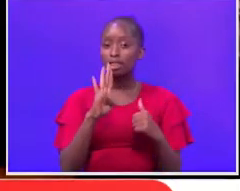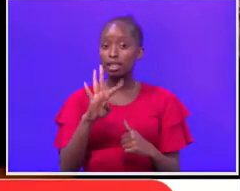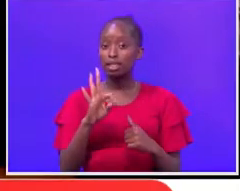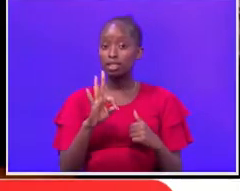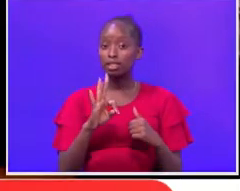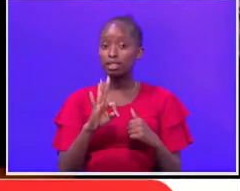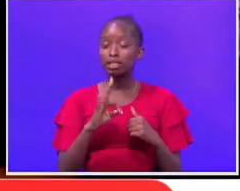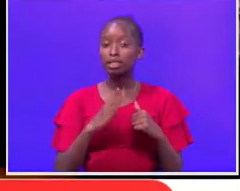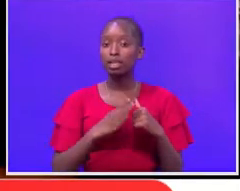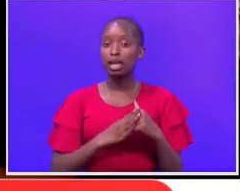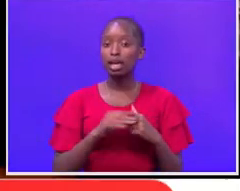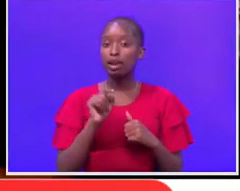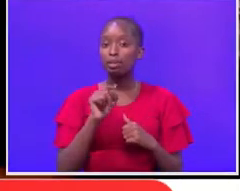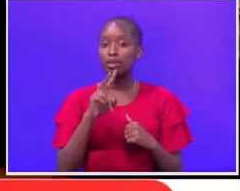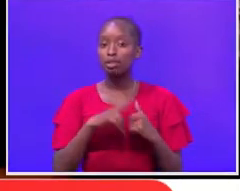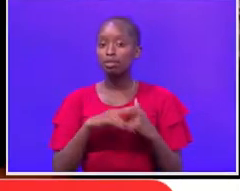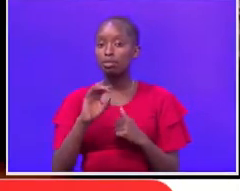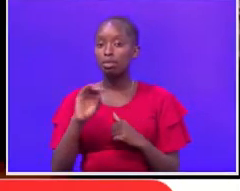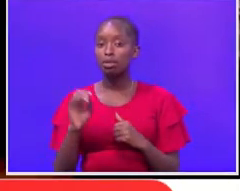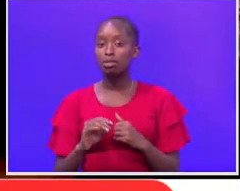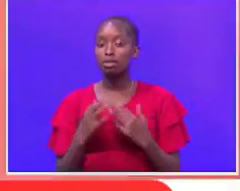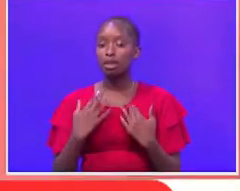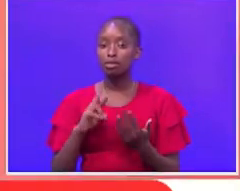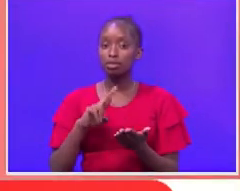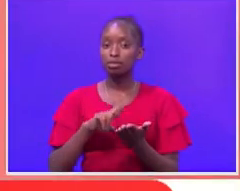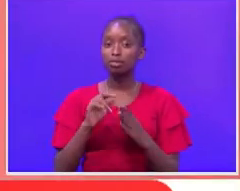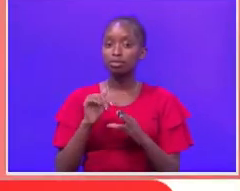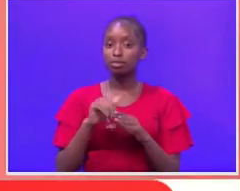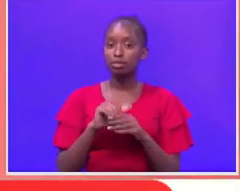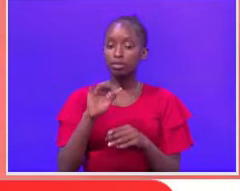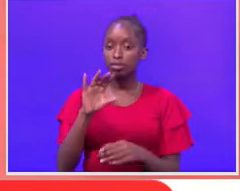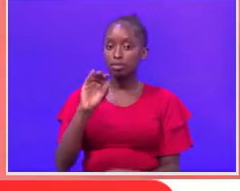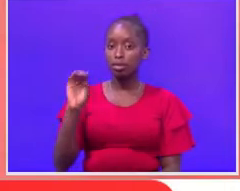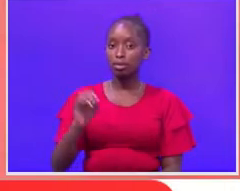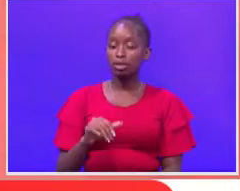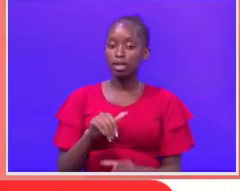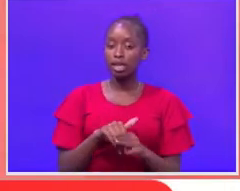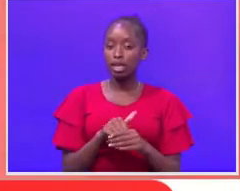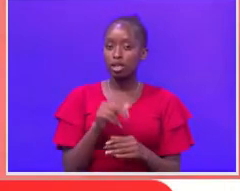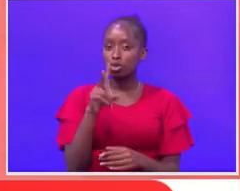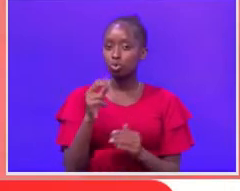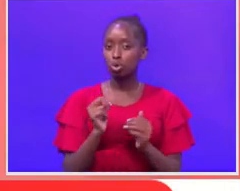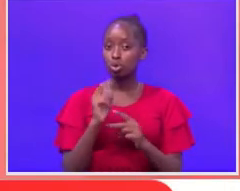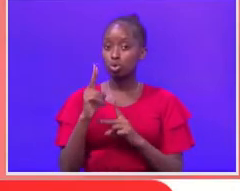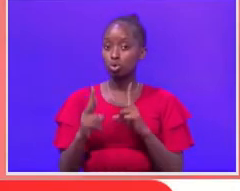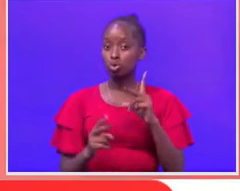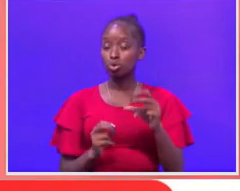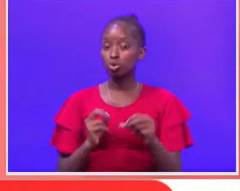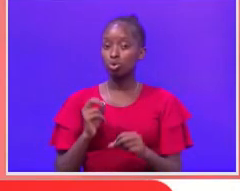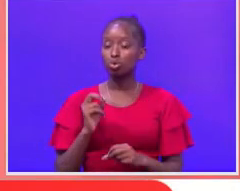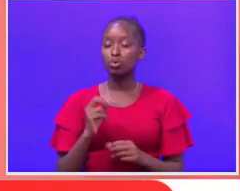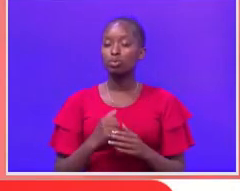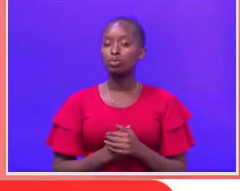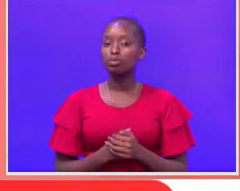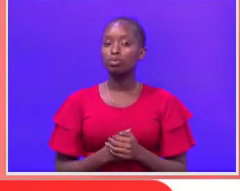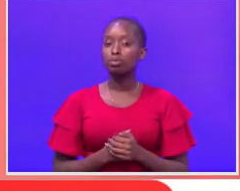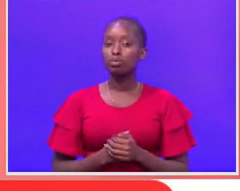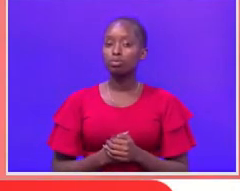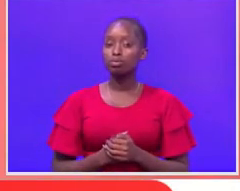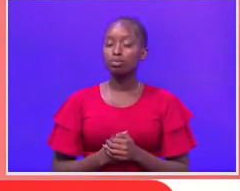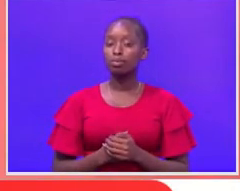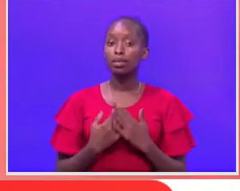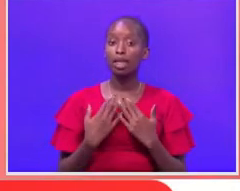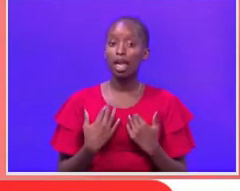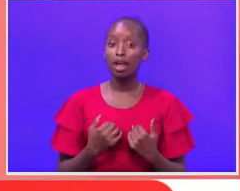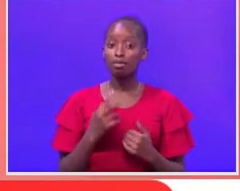from almost 50% in 2020. On the policy rate, in line with what's